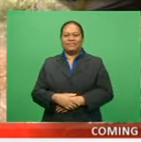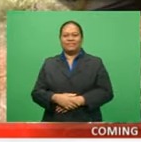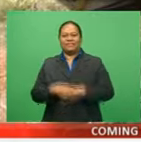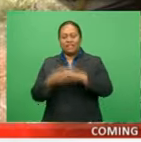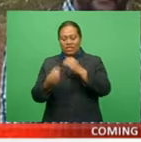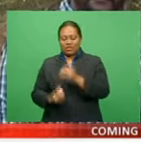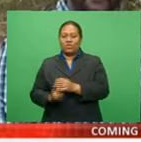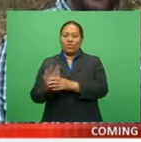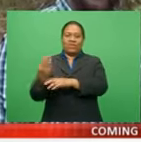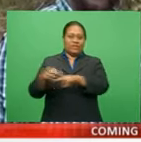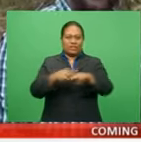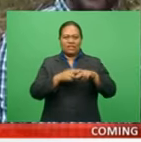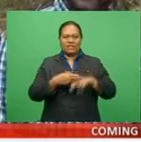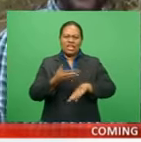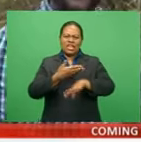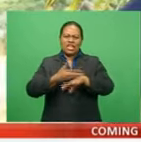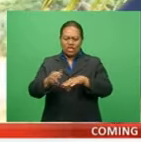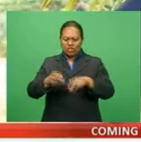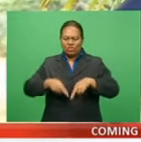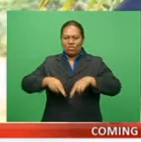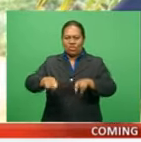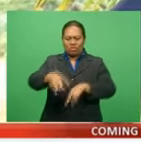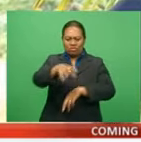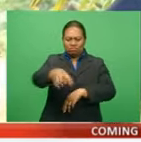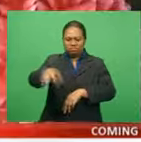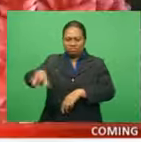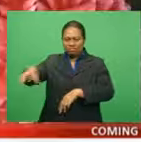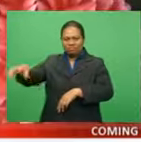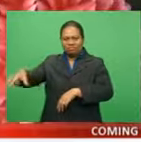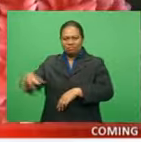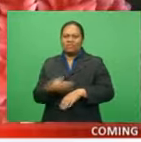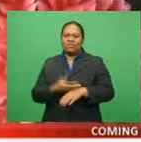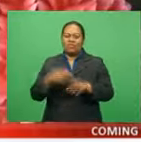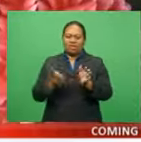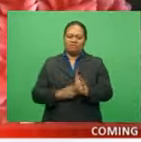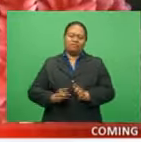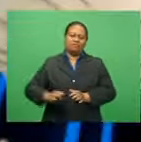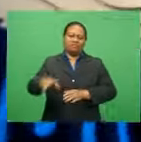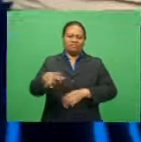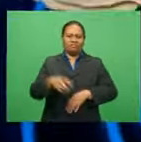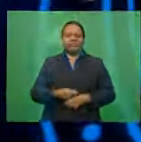And in growing Fiji, new roadside stall for Nasarawanga vendor. Stay with us.